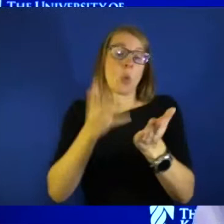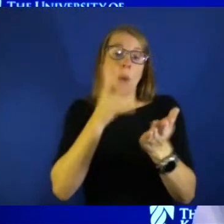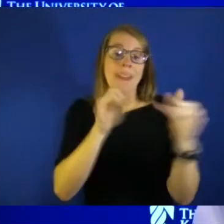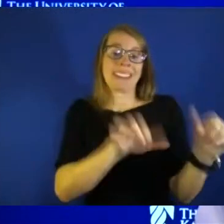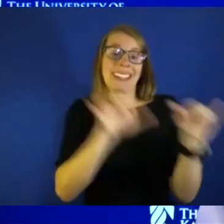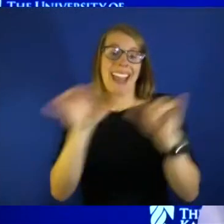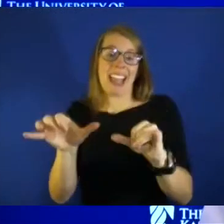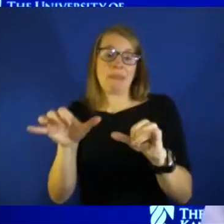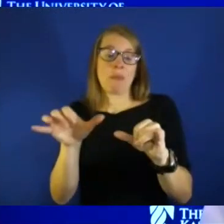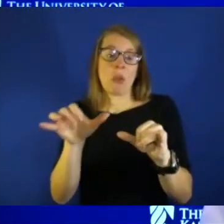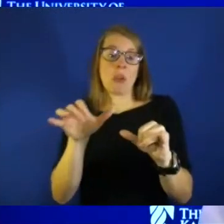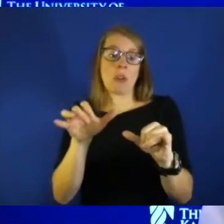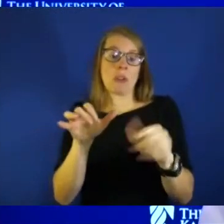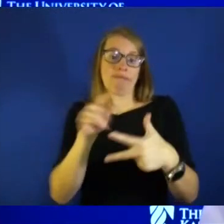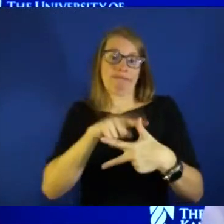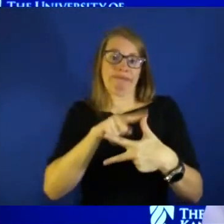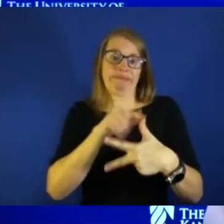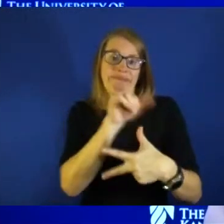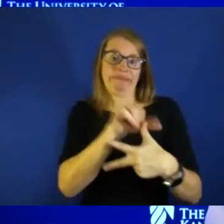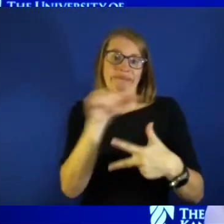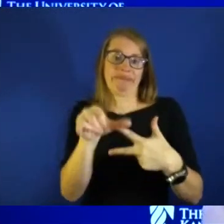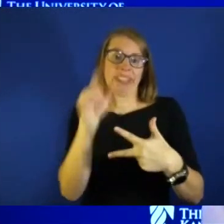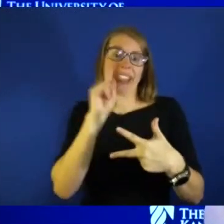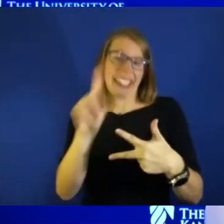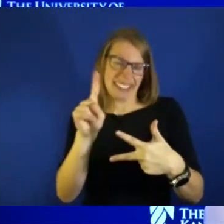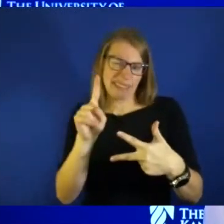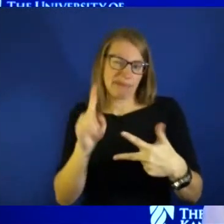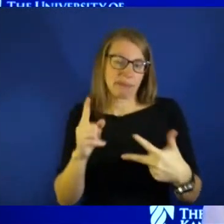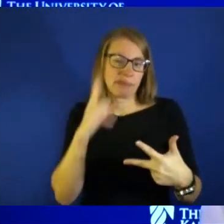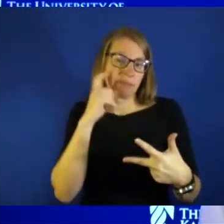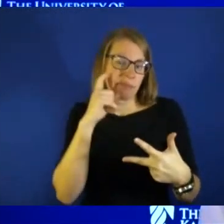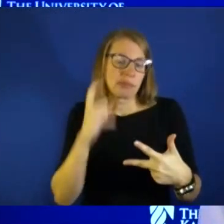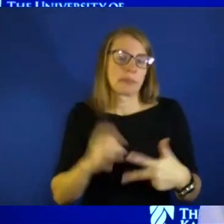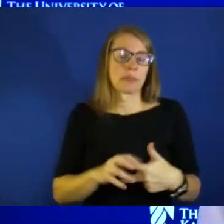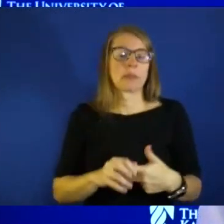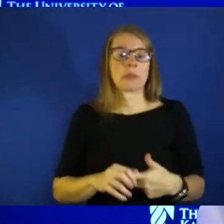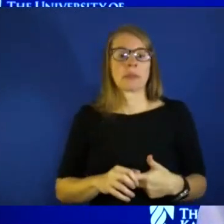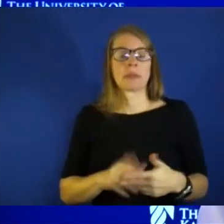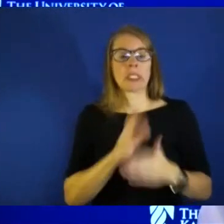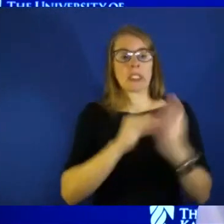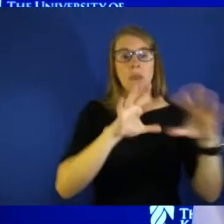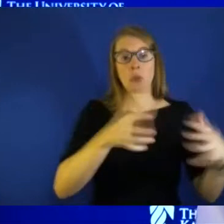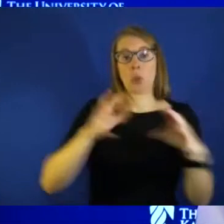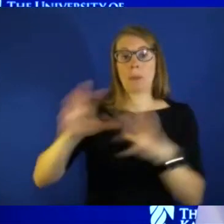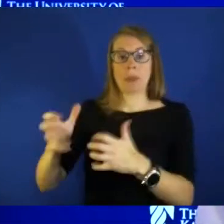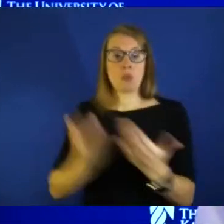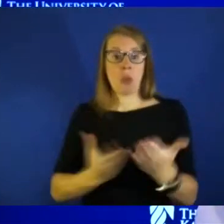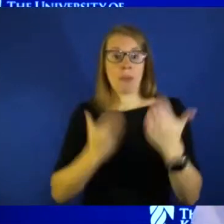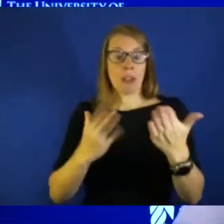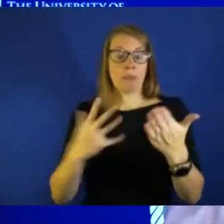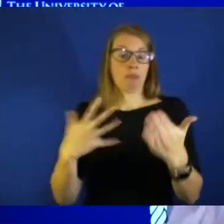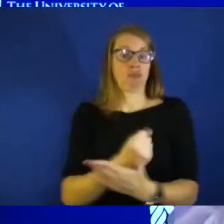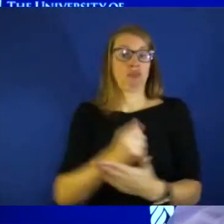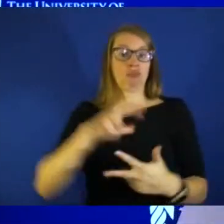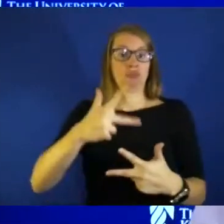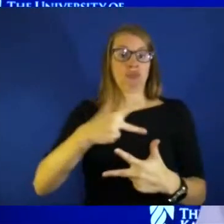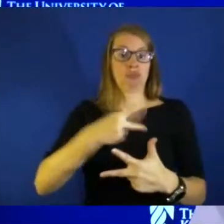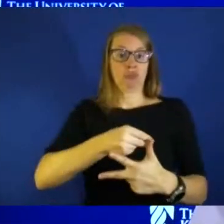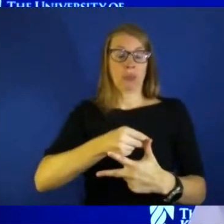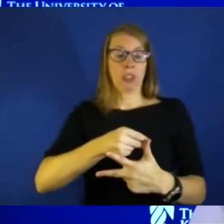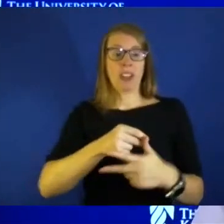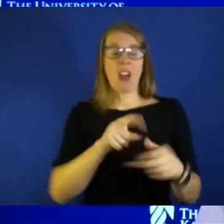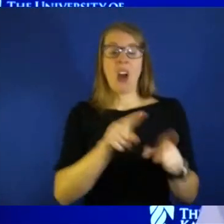similar to what the Pfizer recommendations are now. So there are groups that are recommended to get boosters, and then there are groups that may